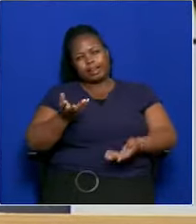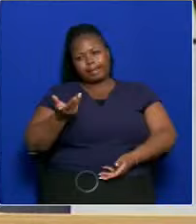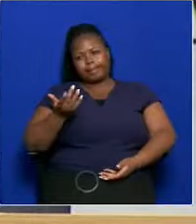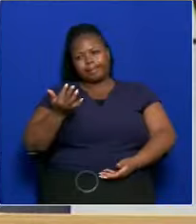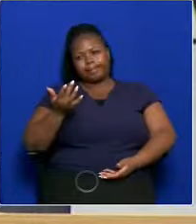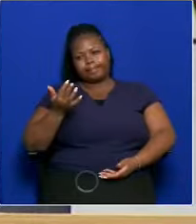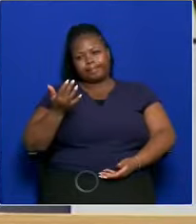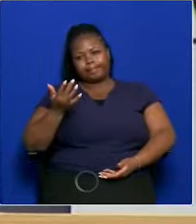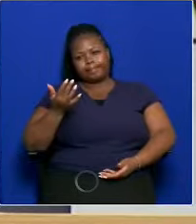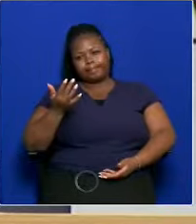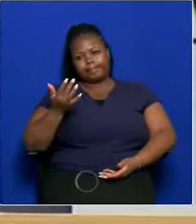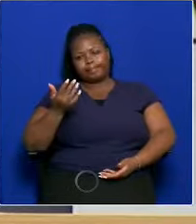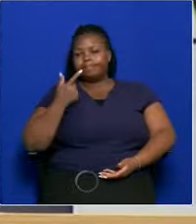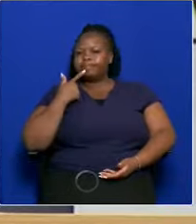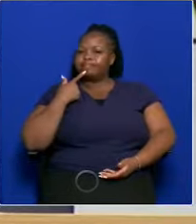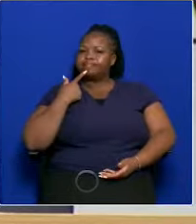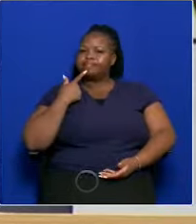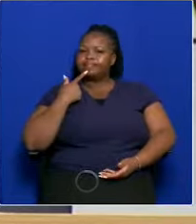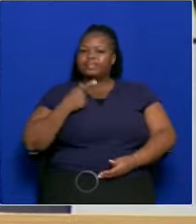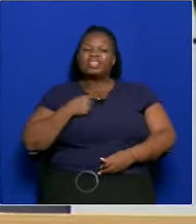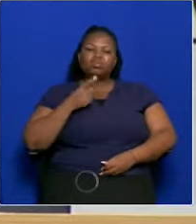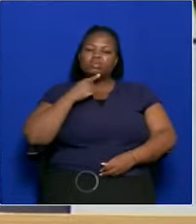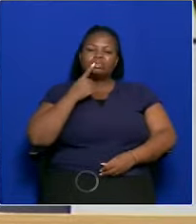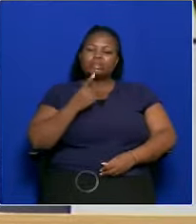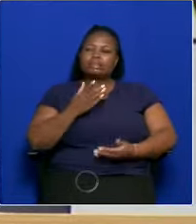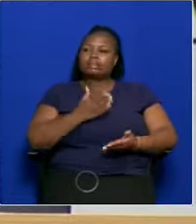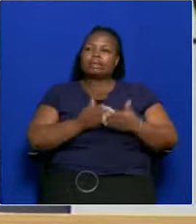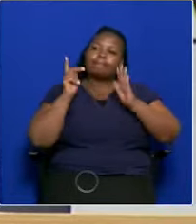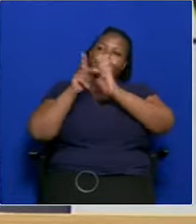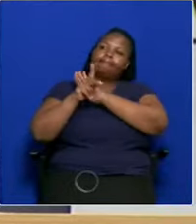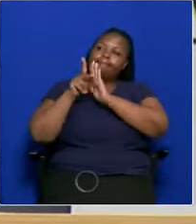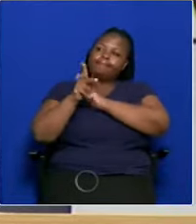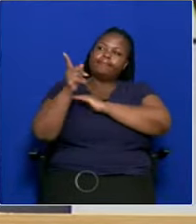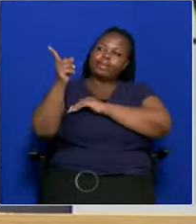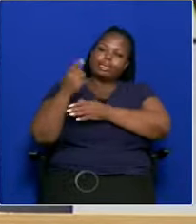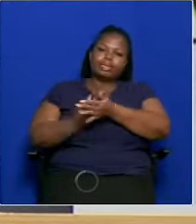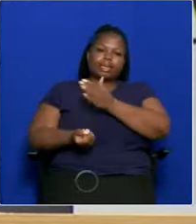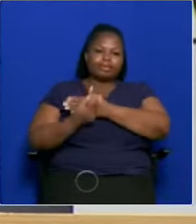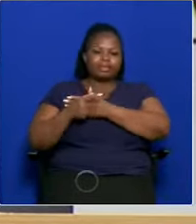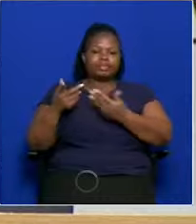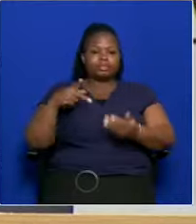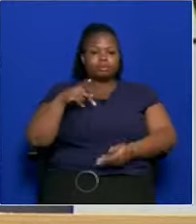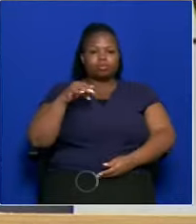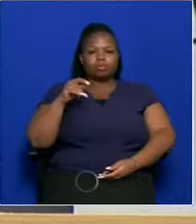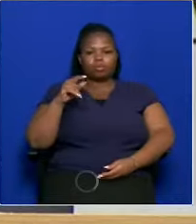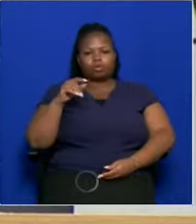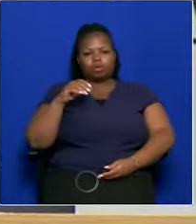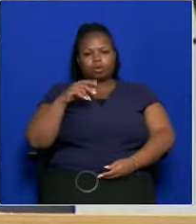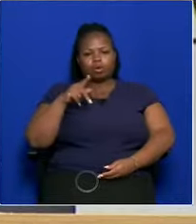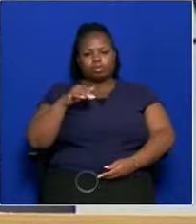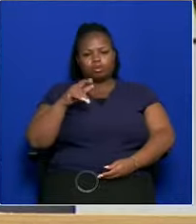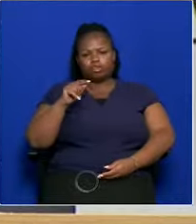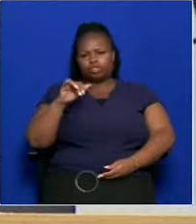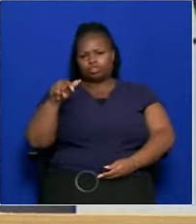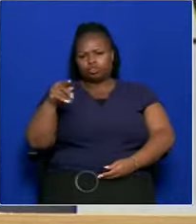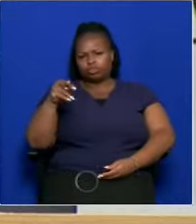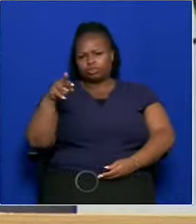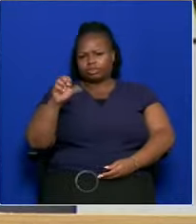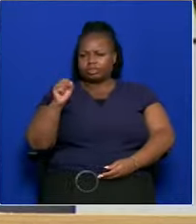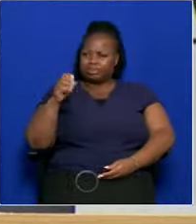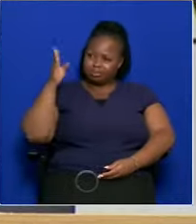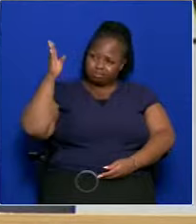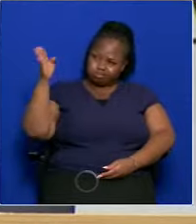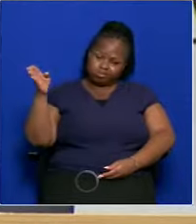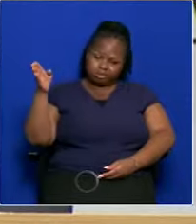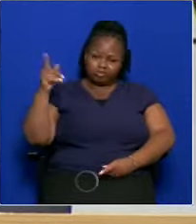there will be some killings in Port St. John's. I must get a team and go there. I will get the team wherever I can